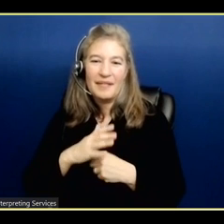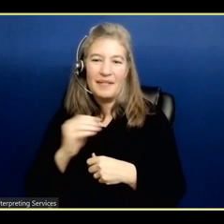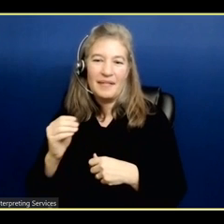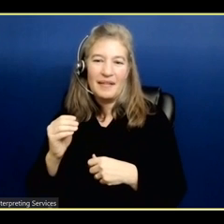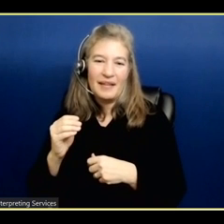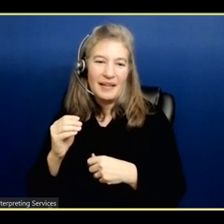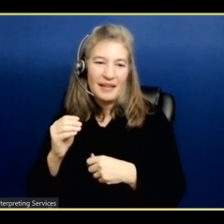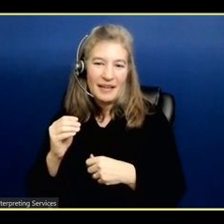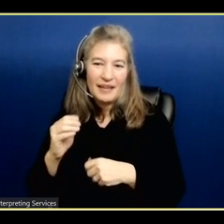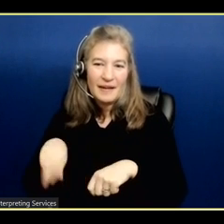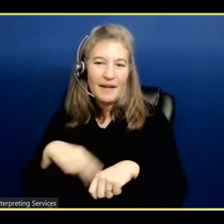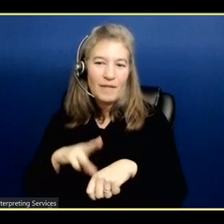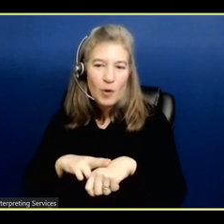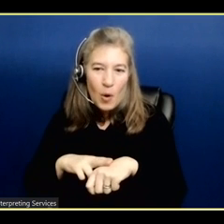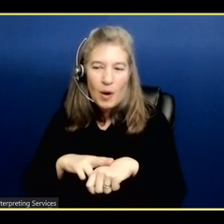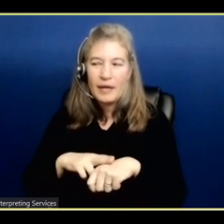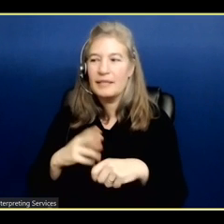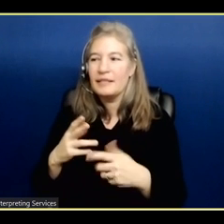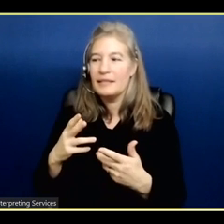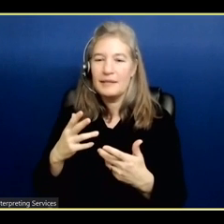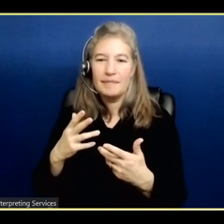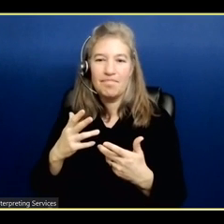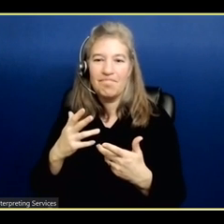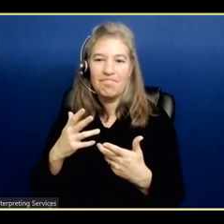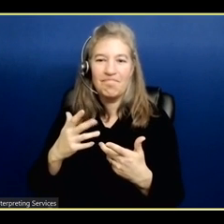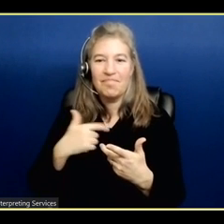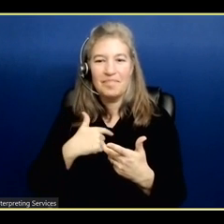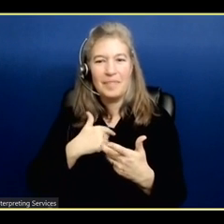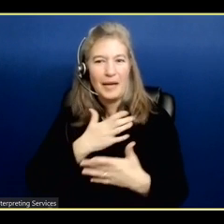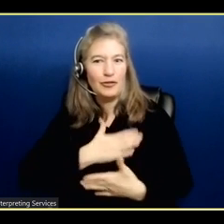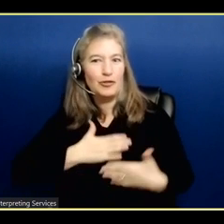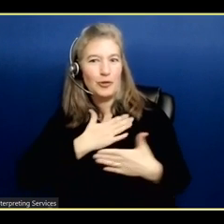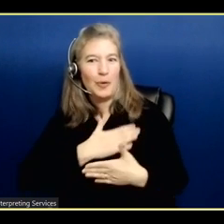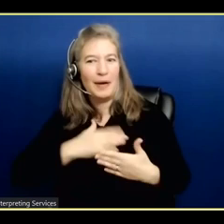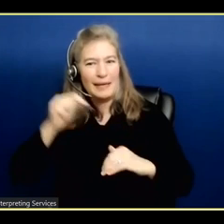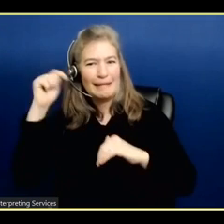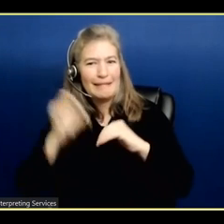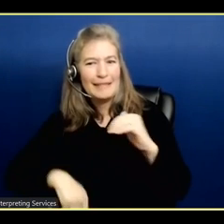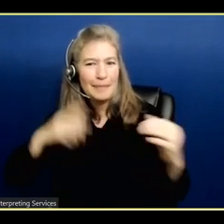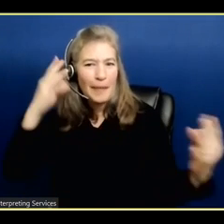I hope you enjoyed the art that I brought to the conversation today. I'm a